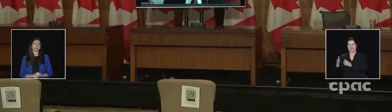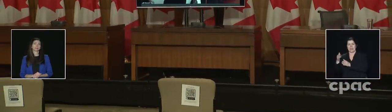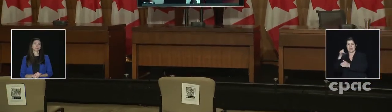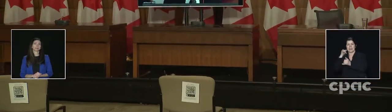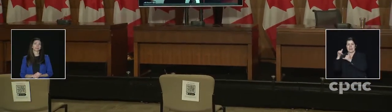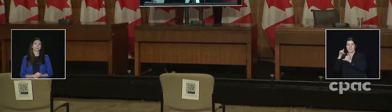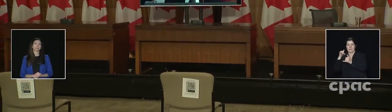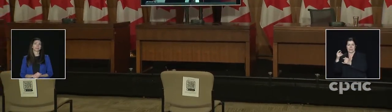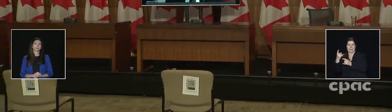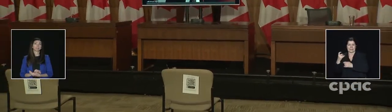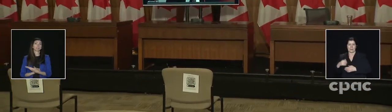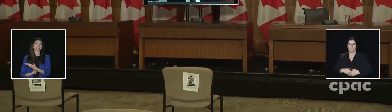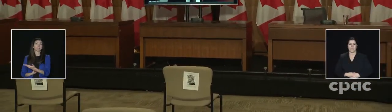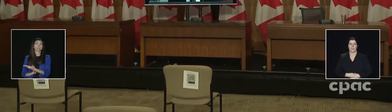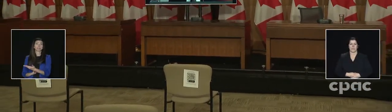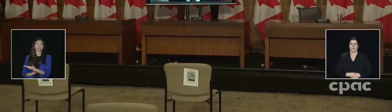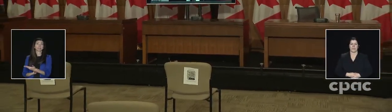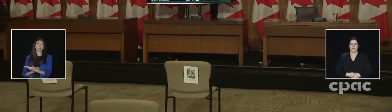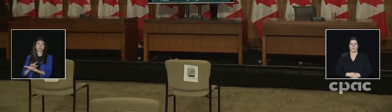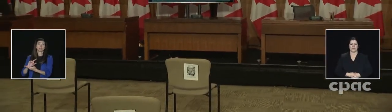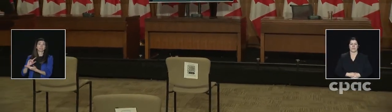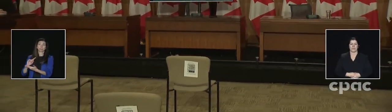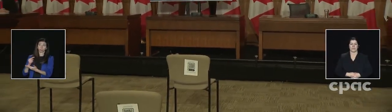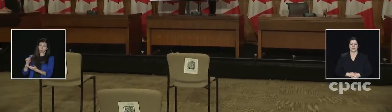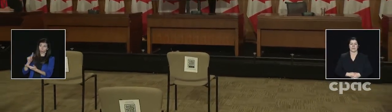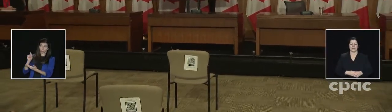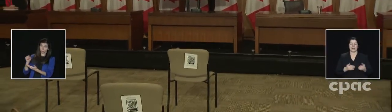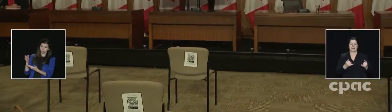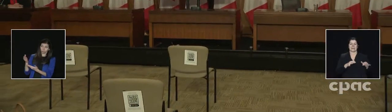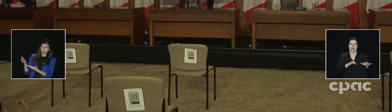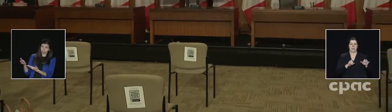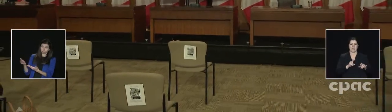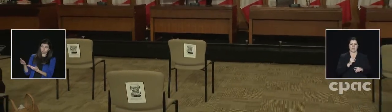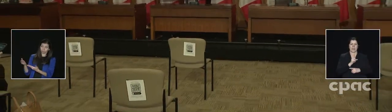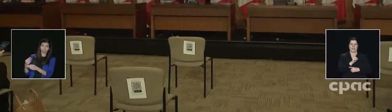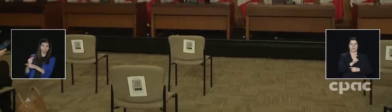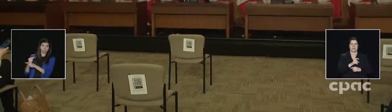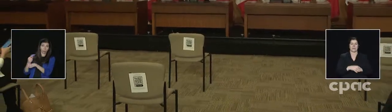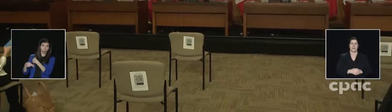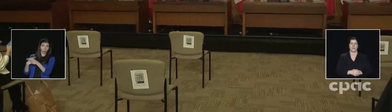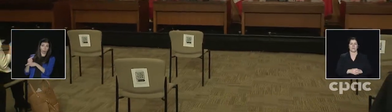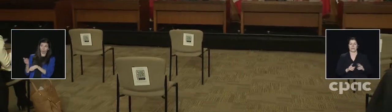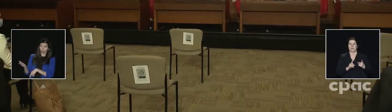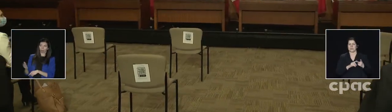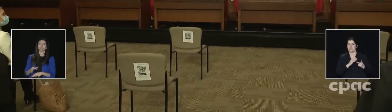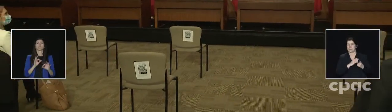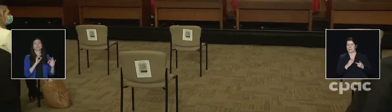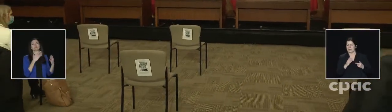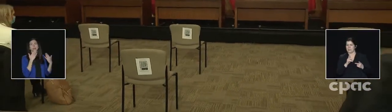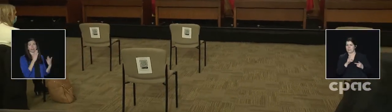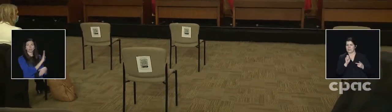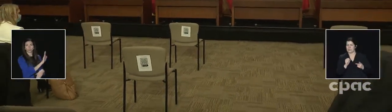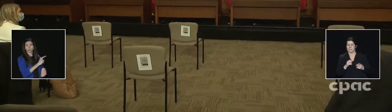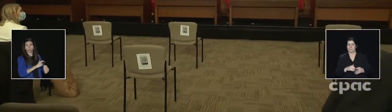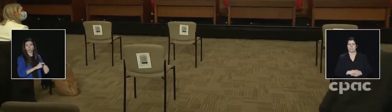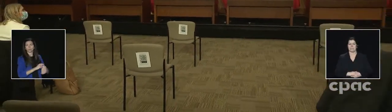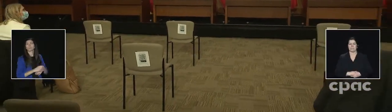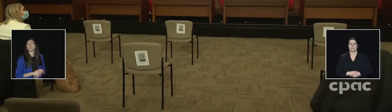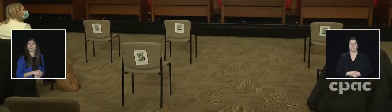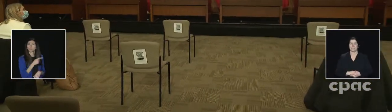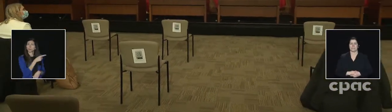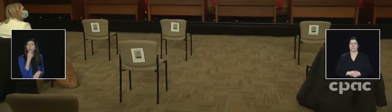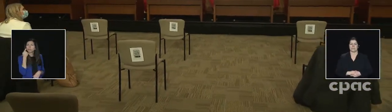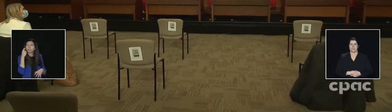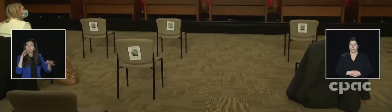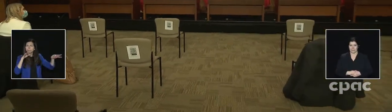one follow-up. First question to Mike LeCouture, Global. Doctors, thank you for taking the time to take our questions. In light of the modeling you've just